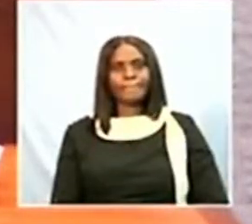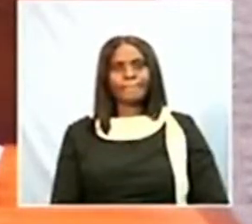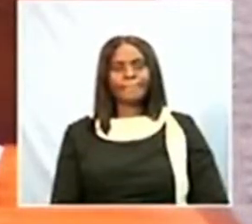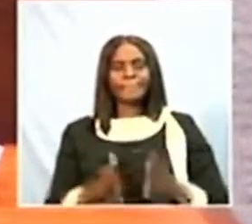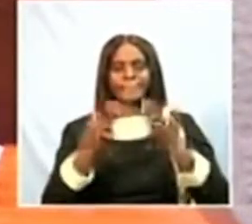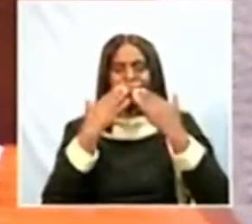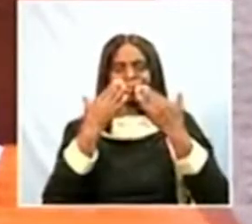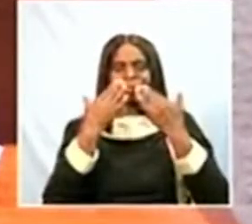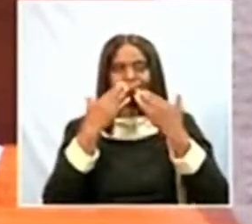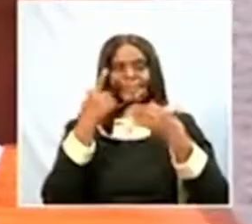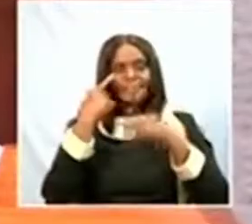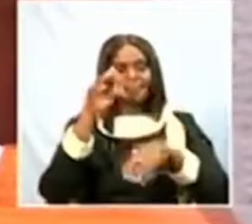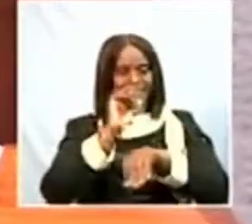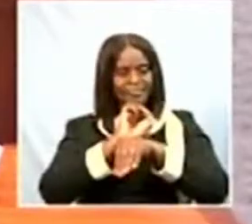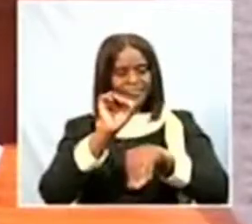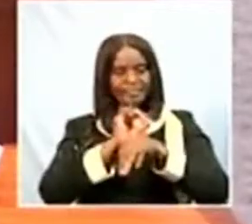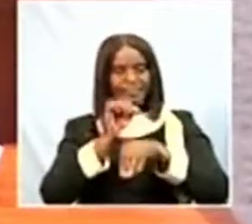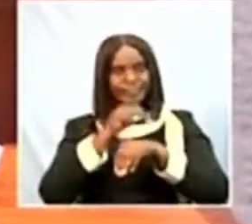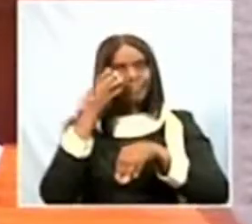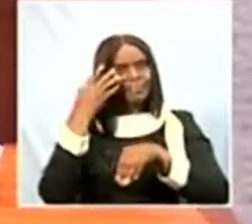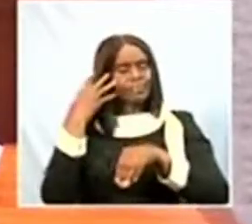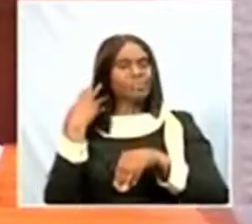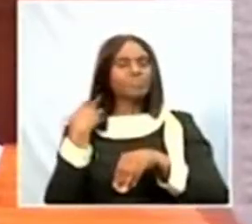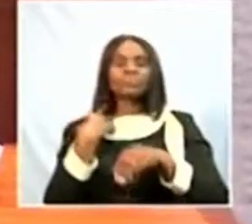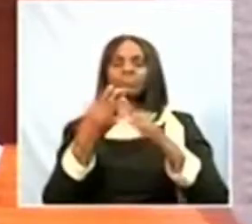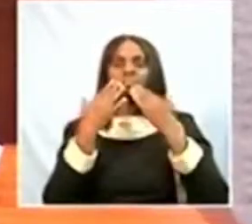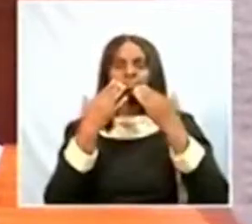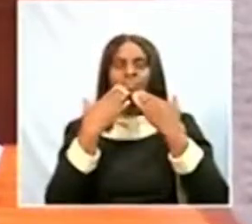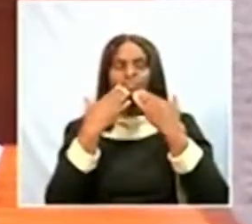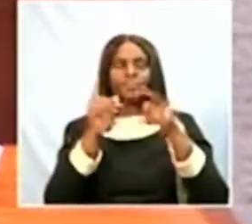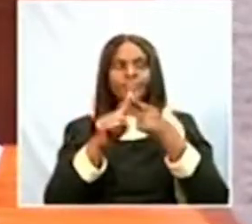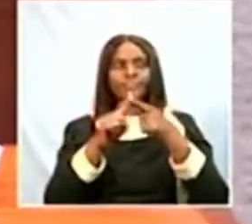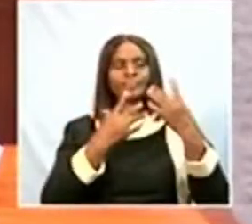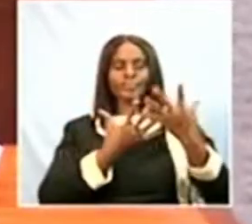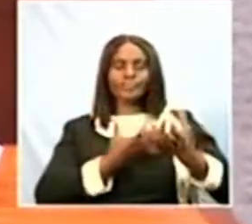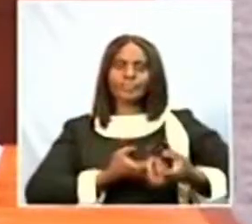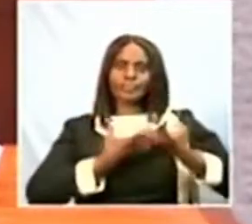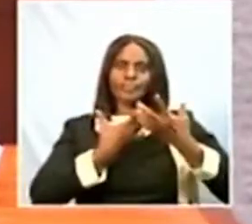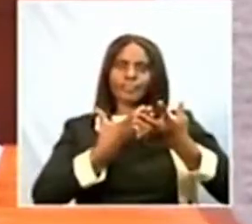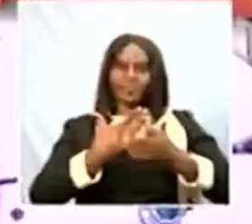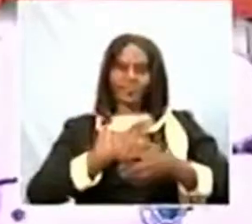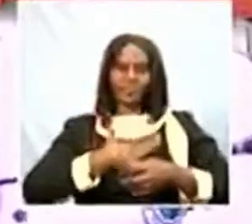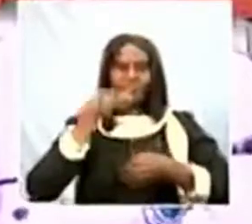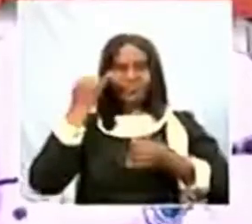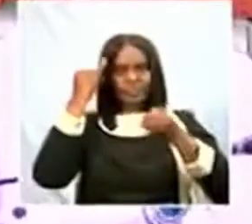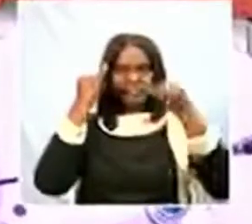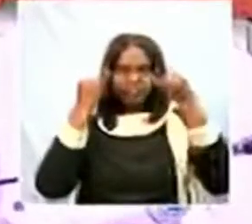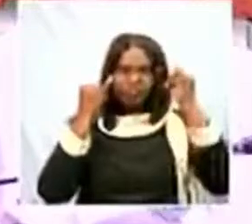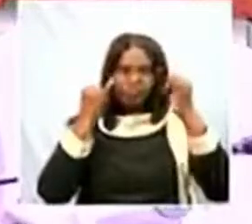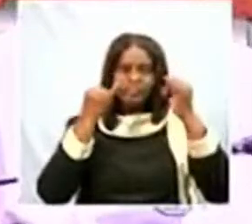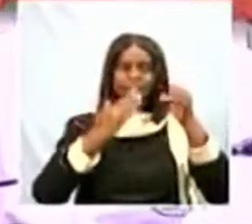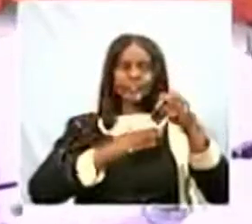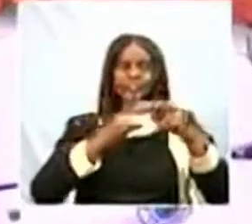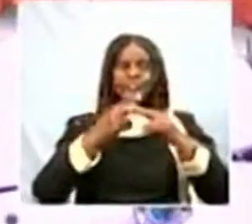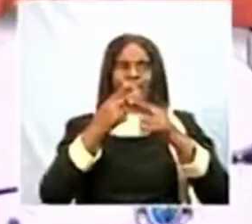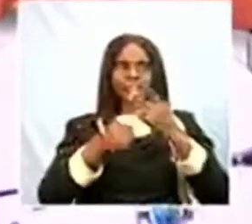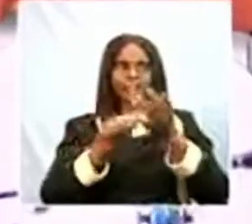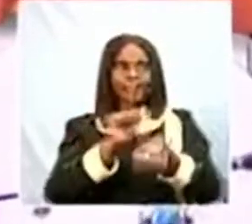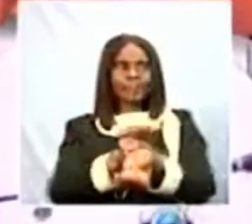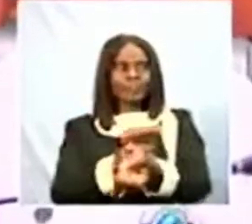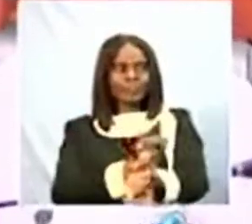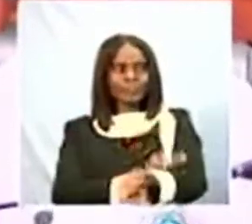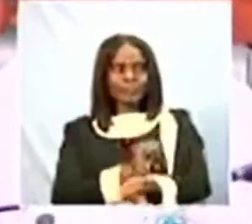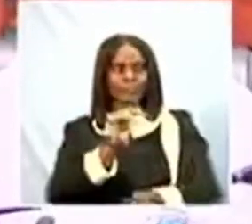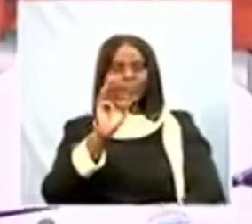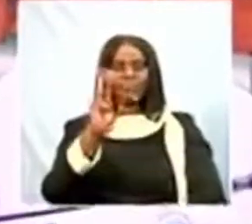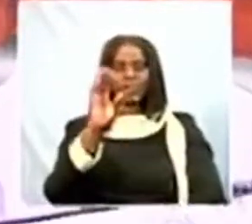Thank you, Madam Speaker, for giving me this opportunity to air out my views. My name is Astrida Kamwale. I'm